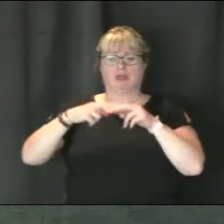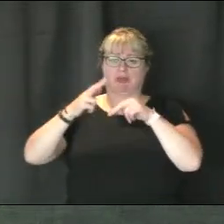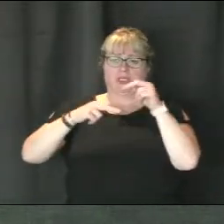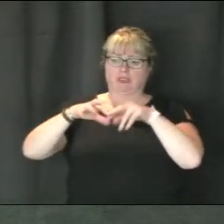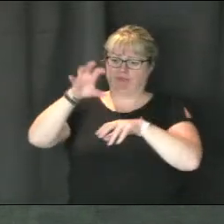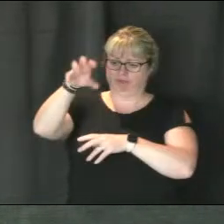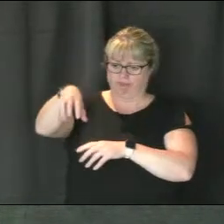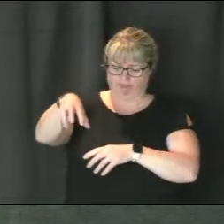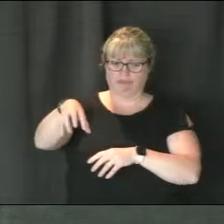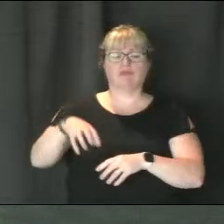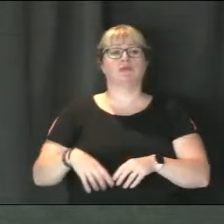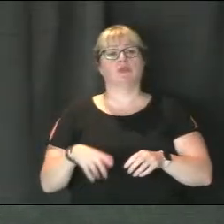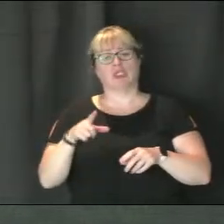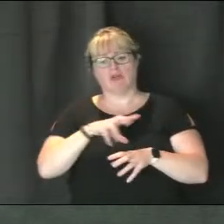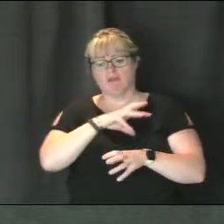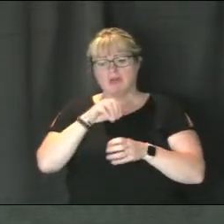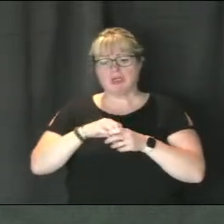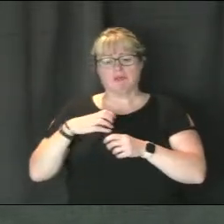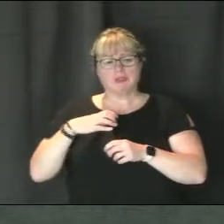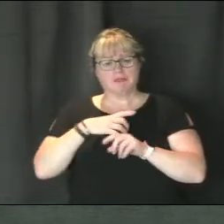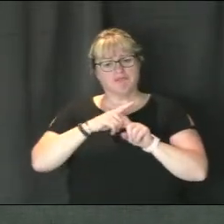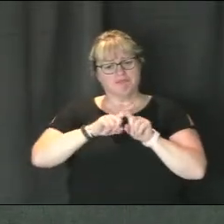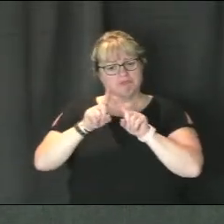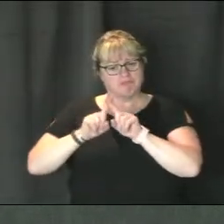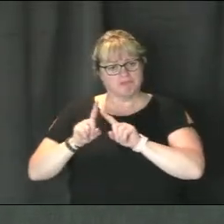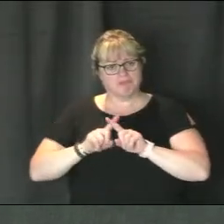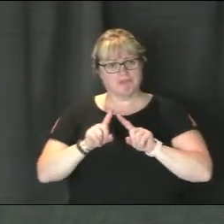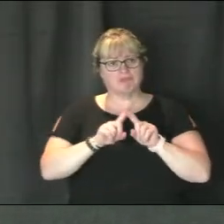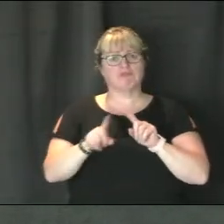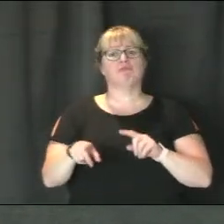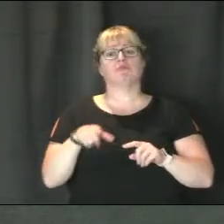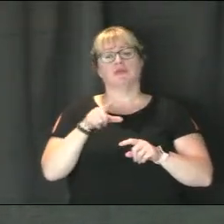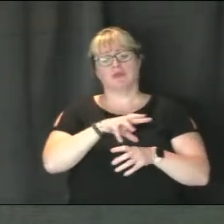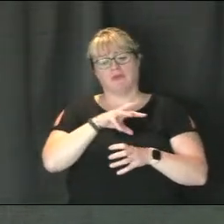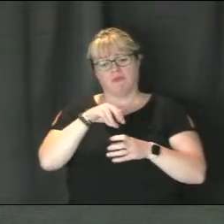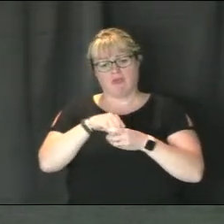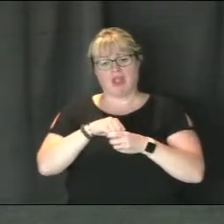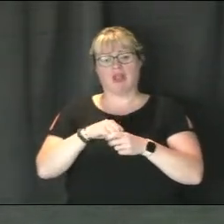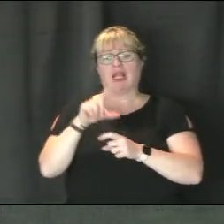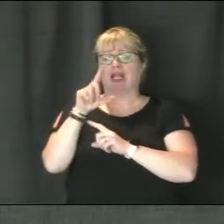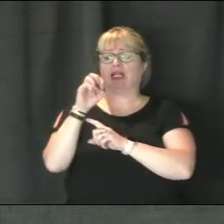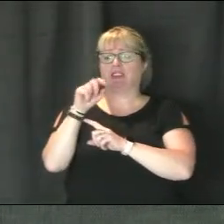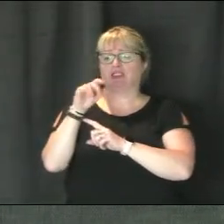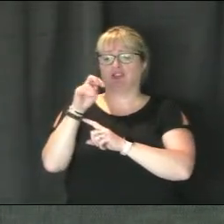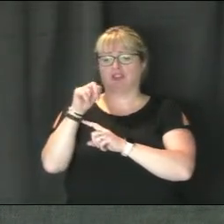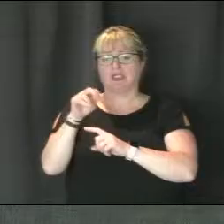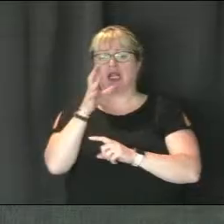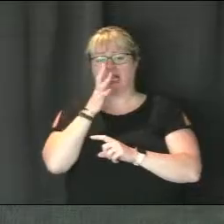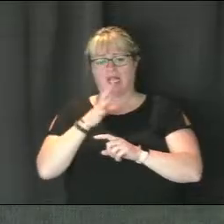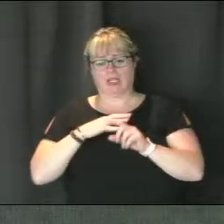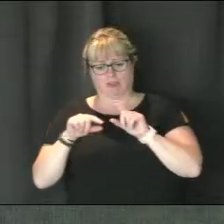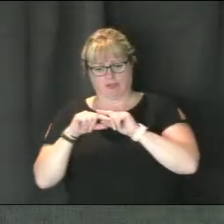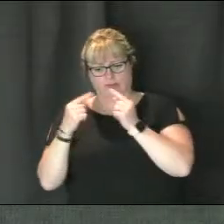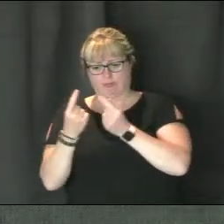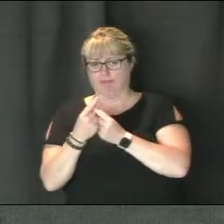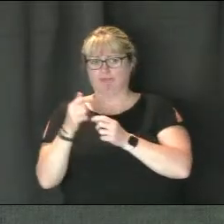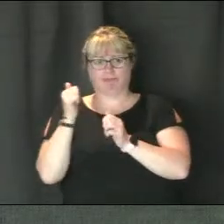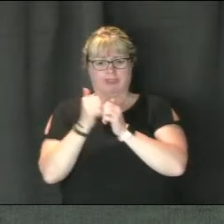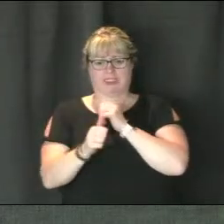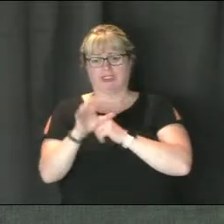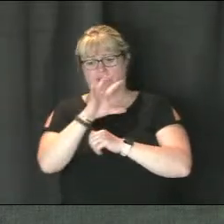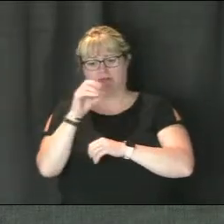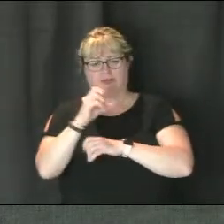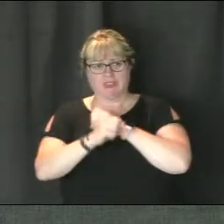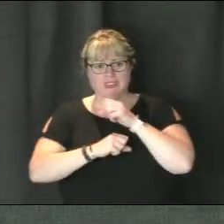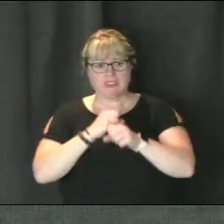there. She served on numerous committees in her community and was a member of the local Legion branch's Ladies Auxiliary for over 50 years and